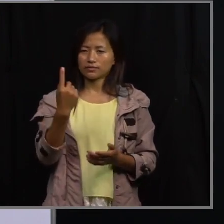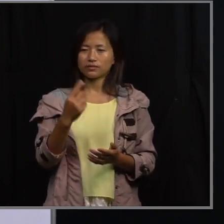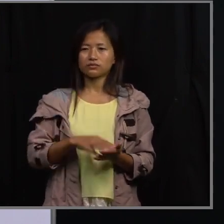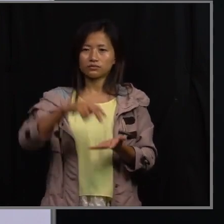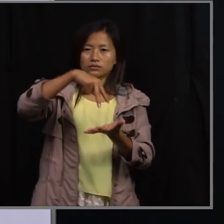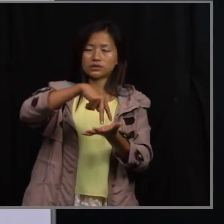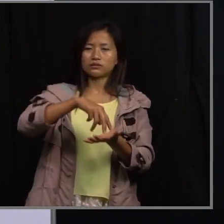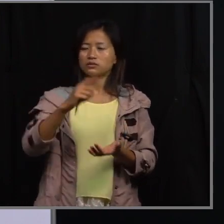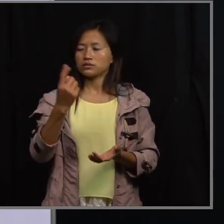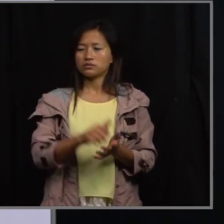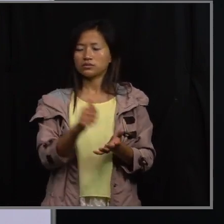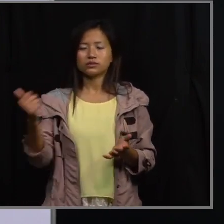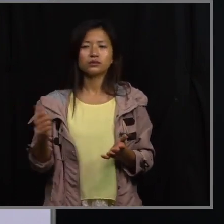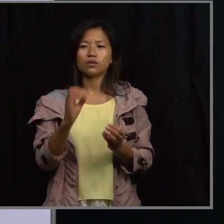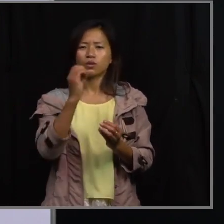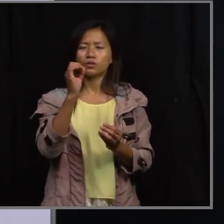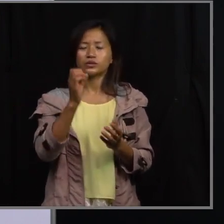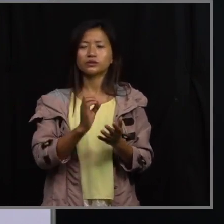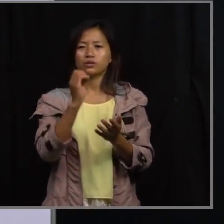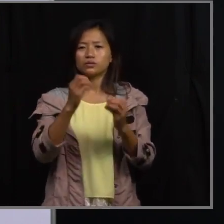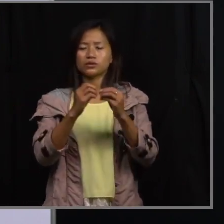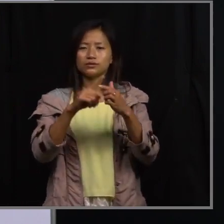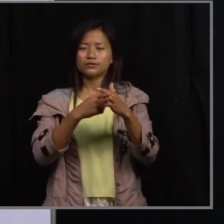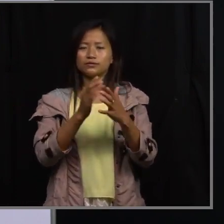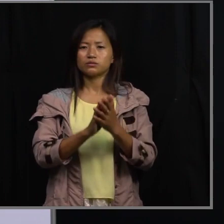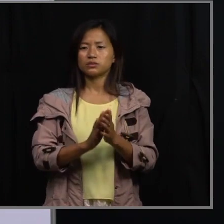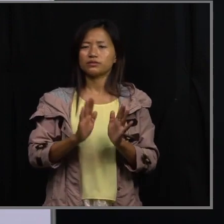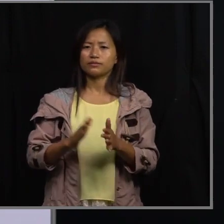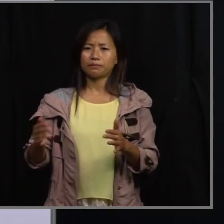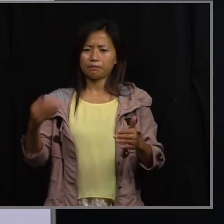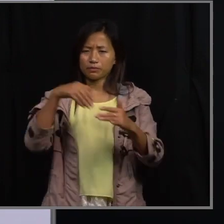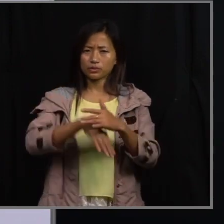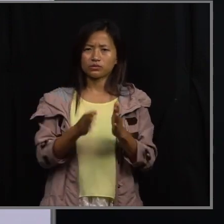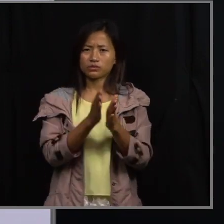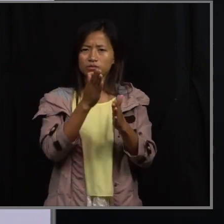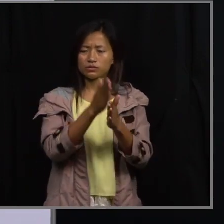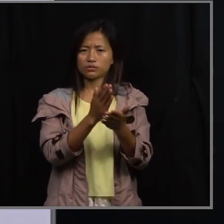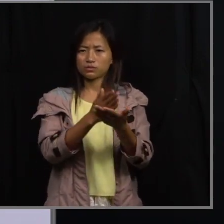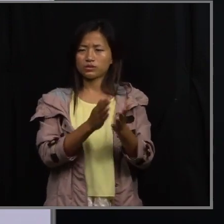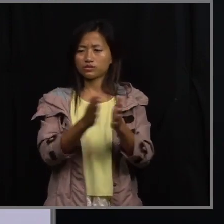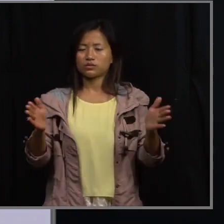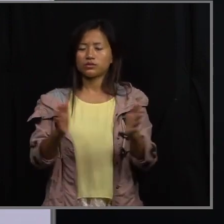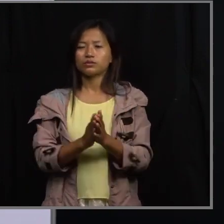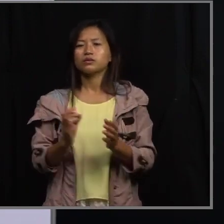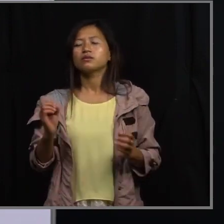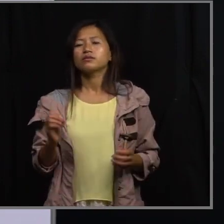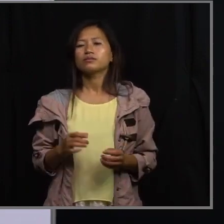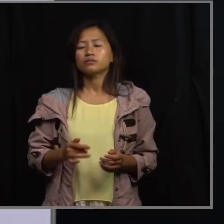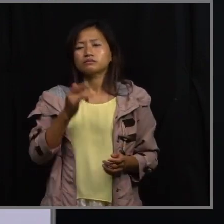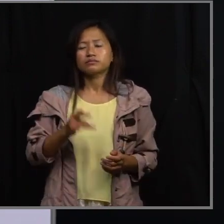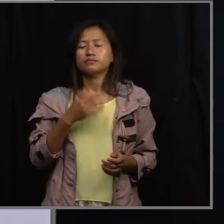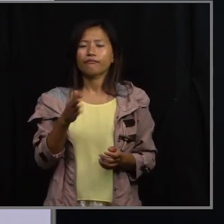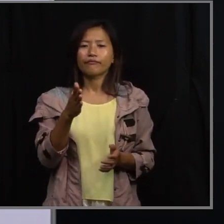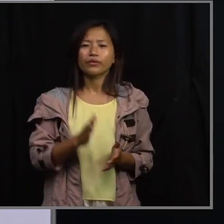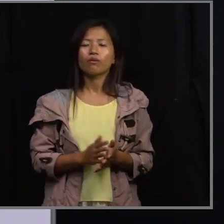some objects is there, right? And there is a force of attraction between you and that object is your surrounding, but we don't feel it.